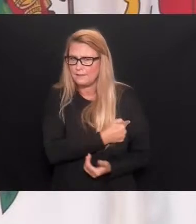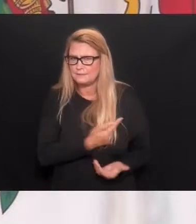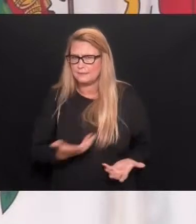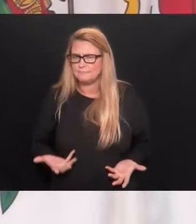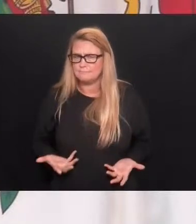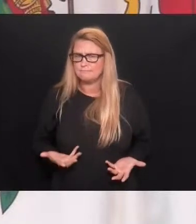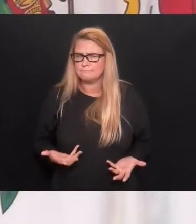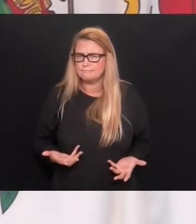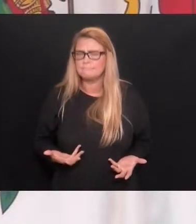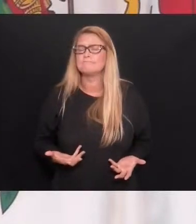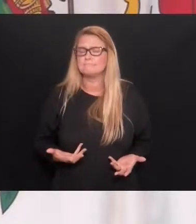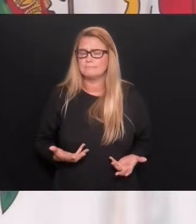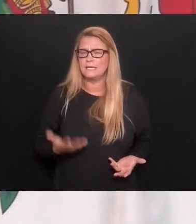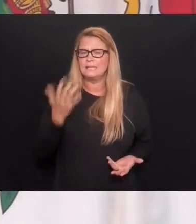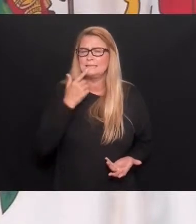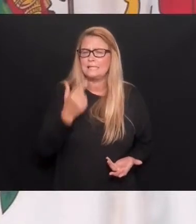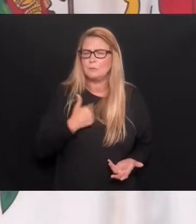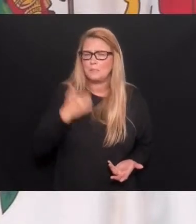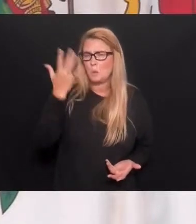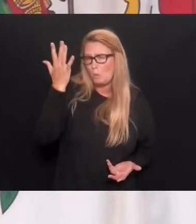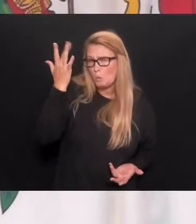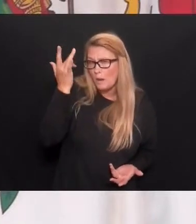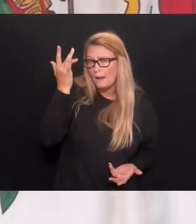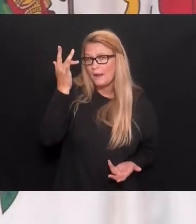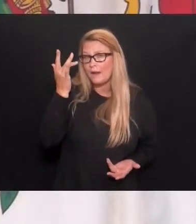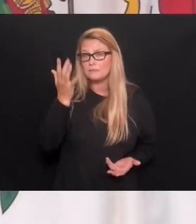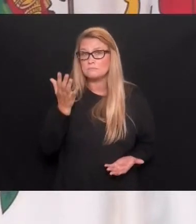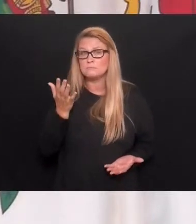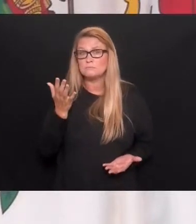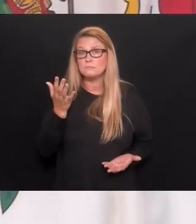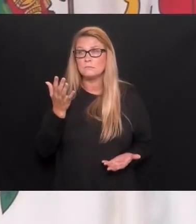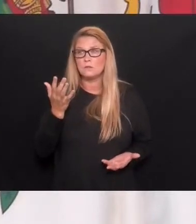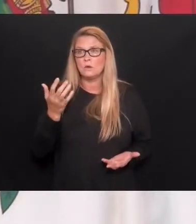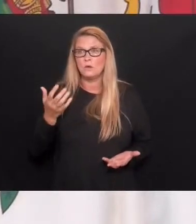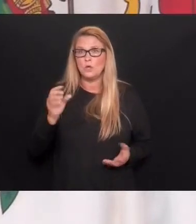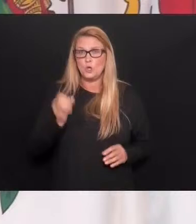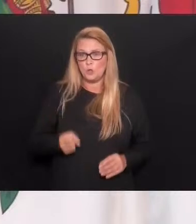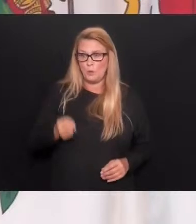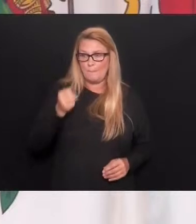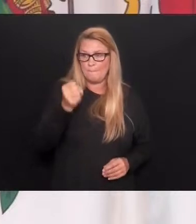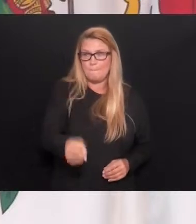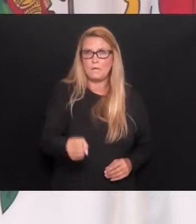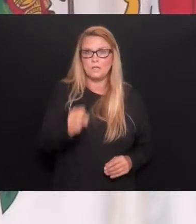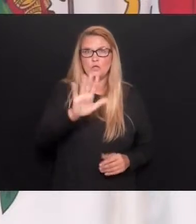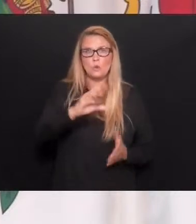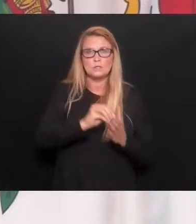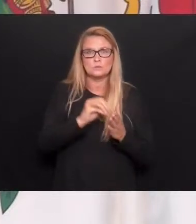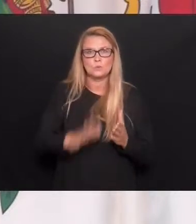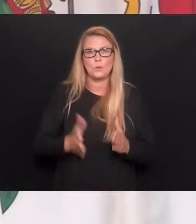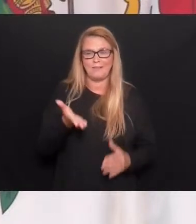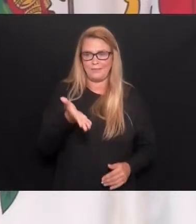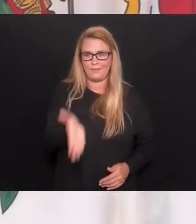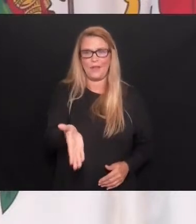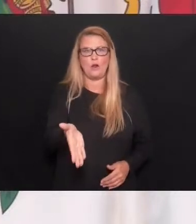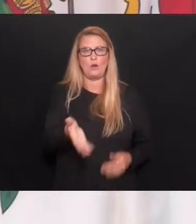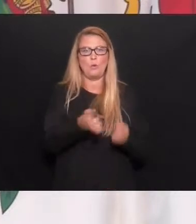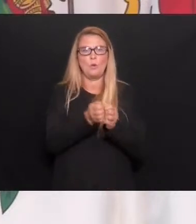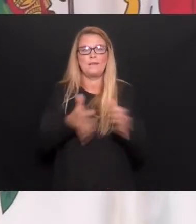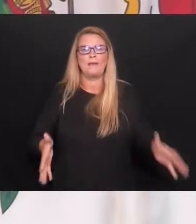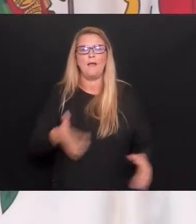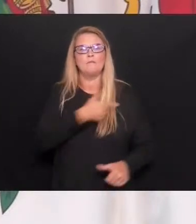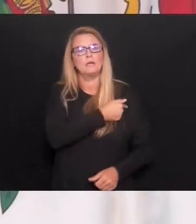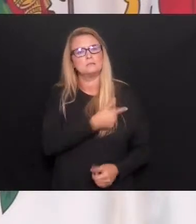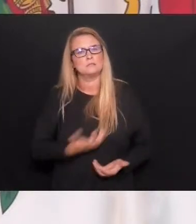Absolutely tell me why in the world we would subject our kids to any level of this. We want to